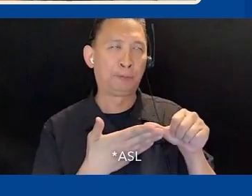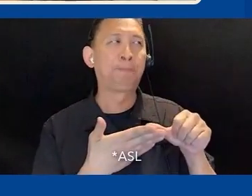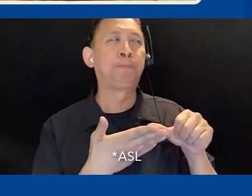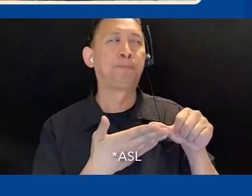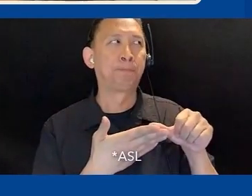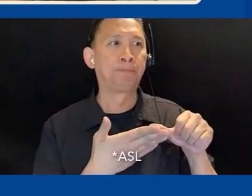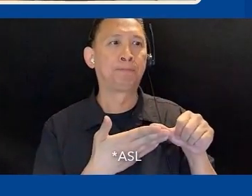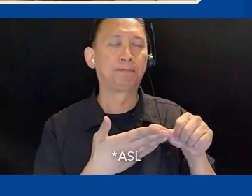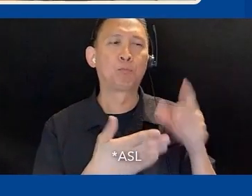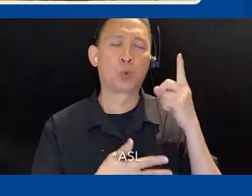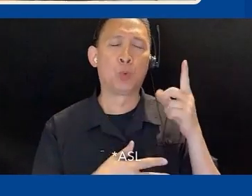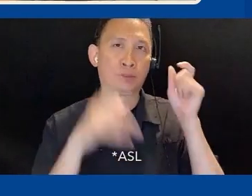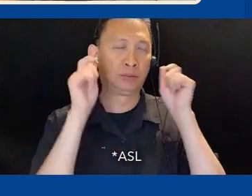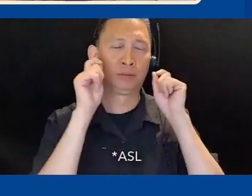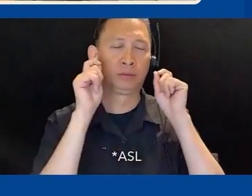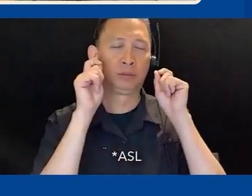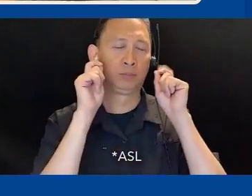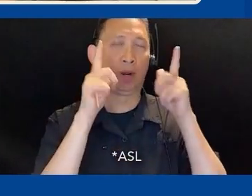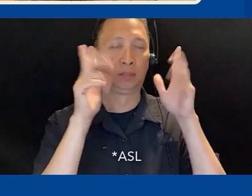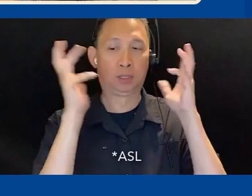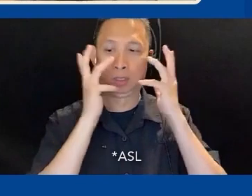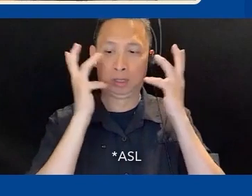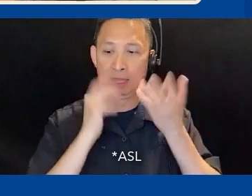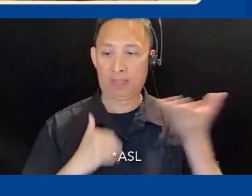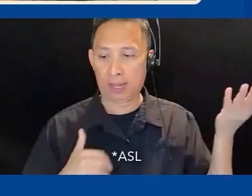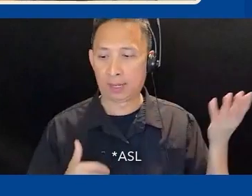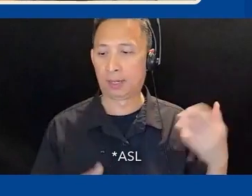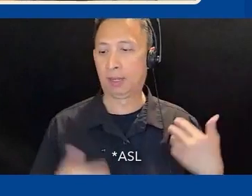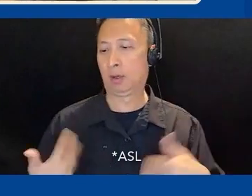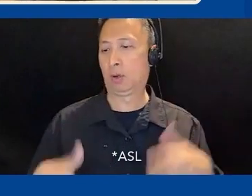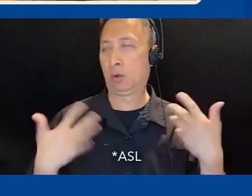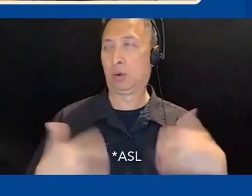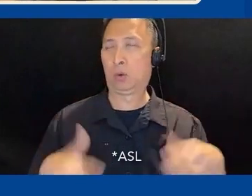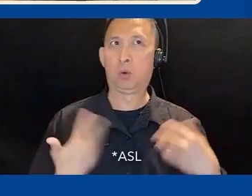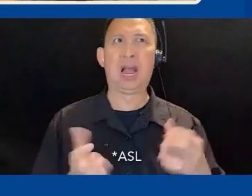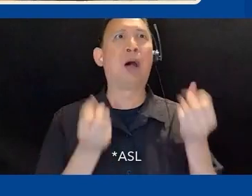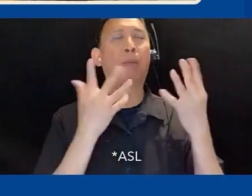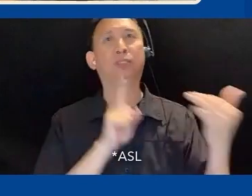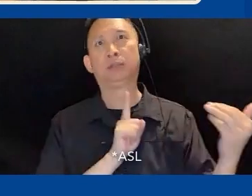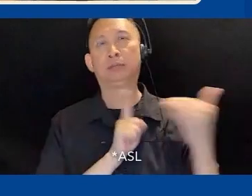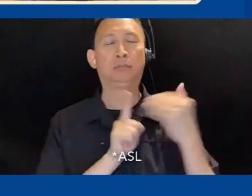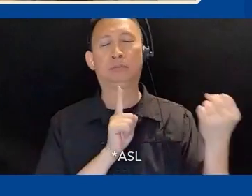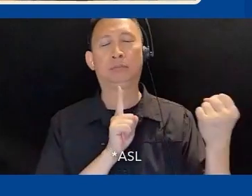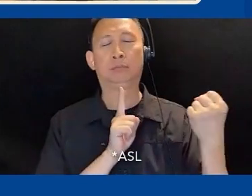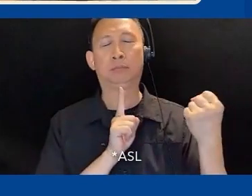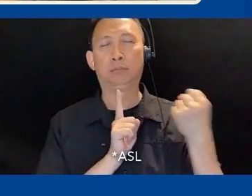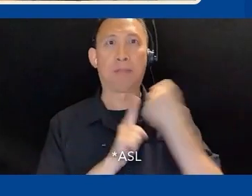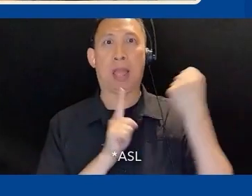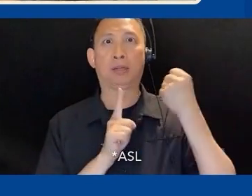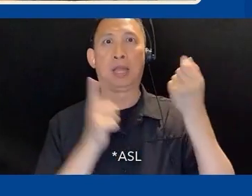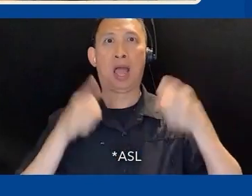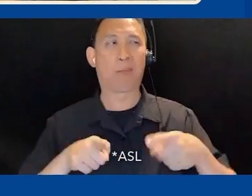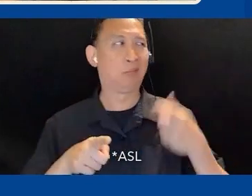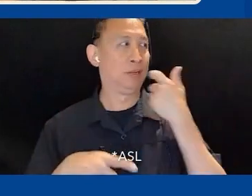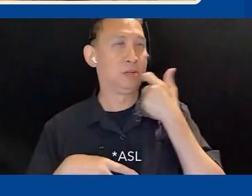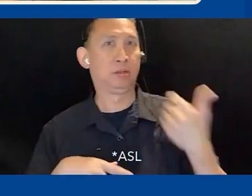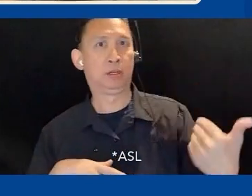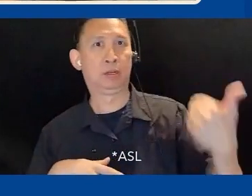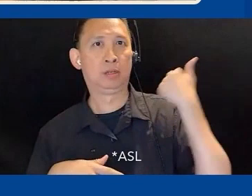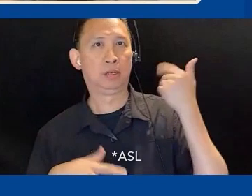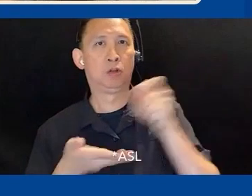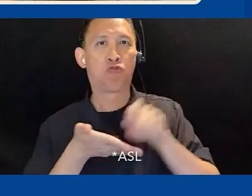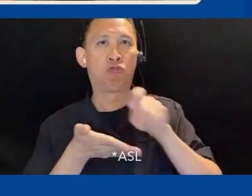how much an impact our speaking out had at that time, how much